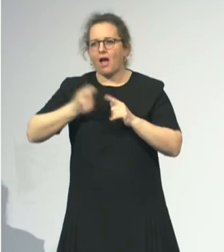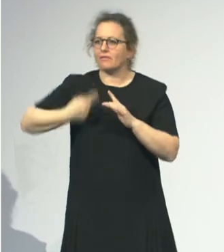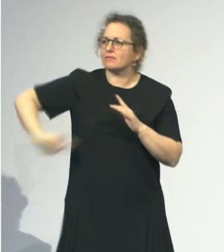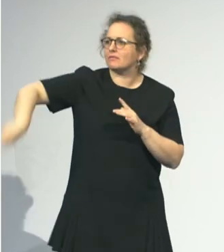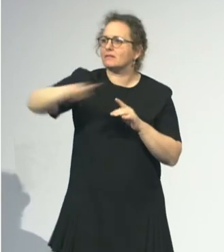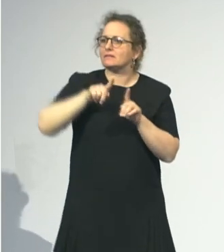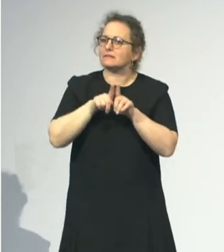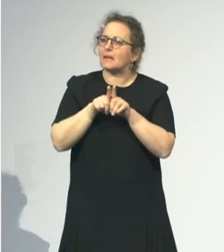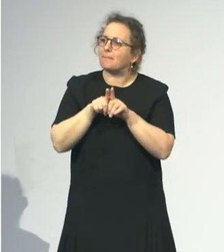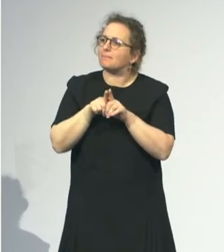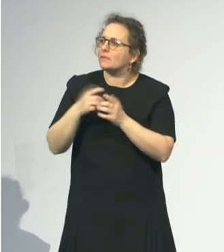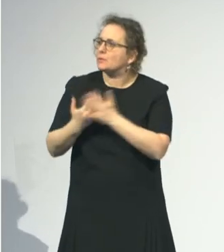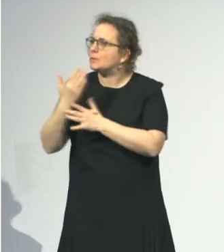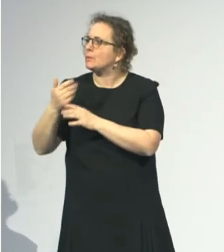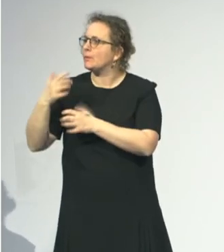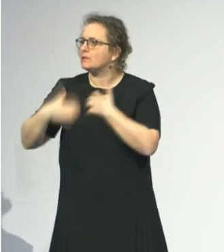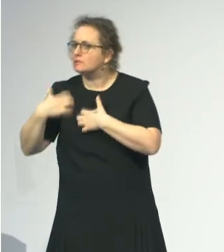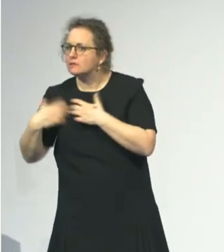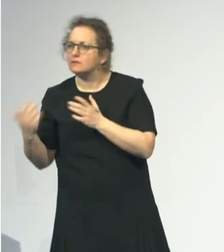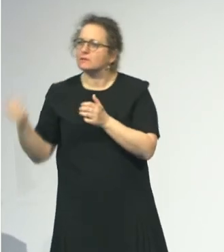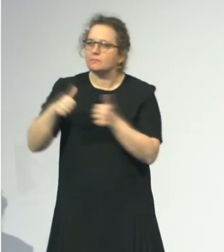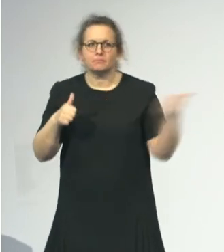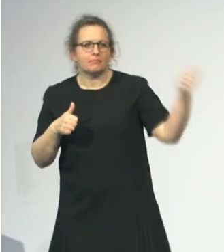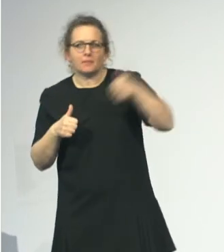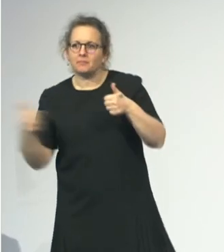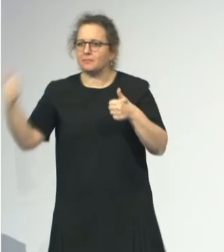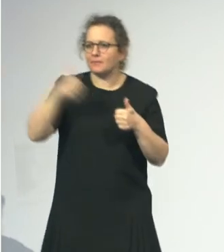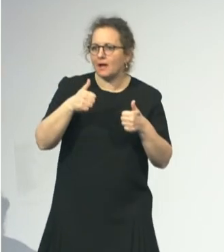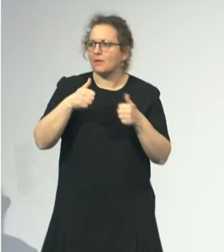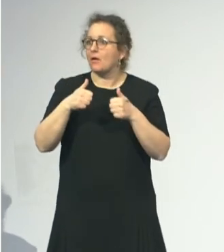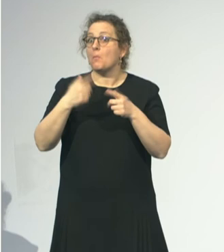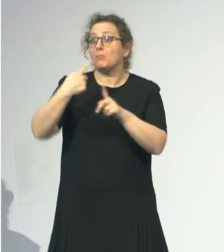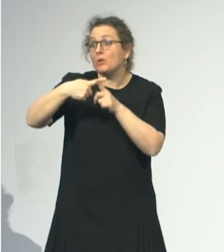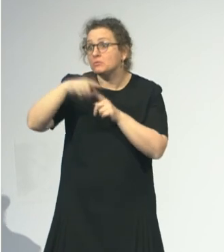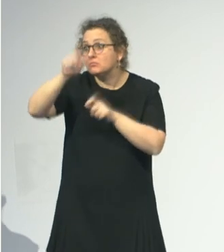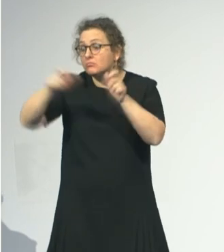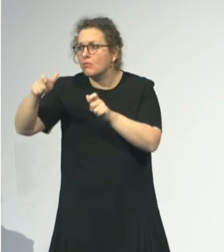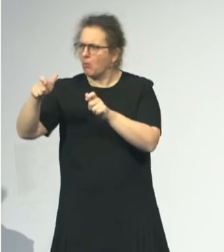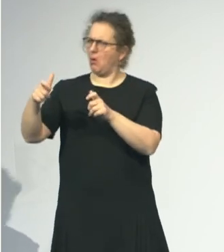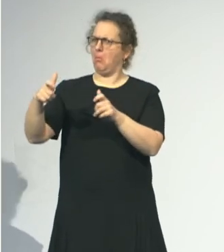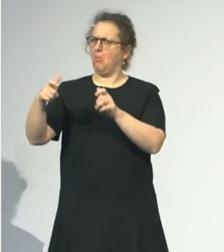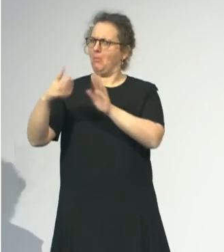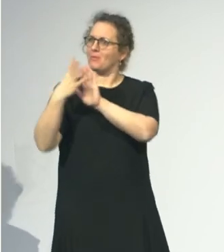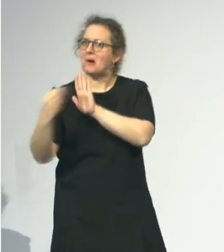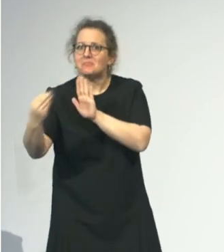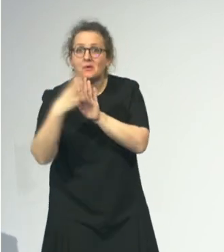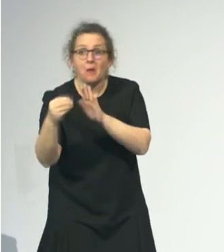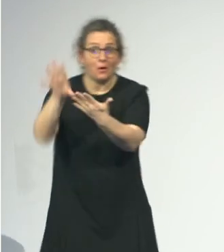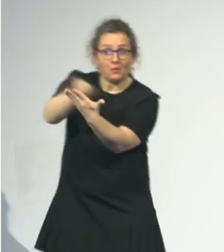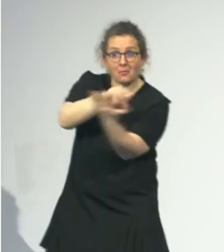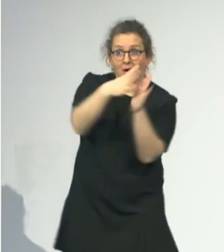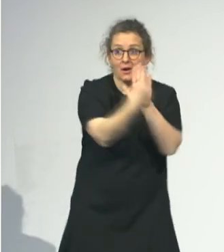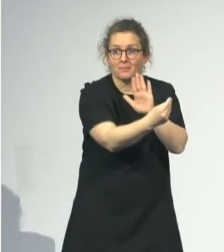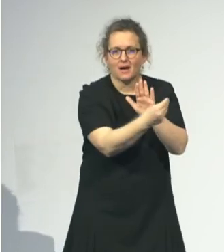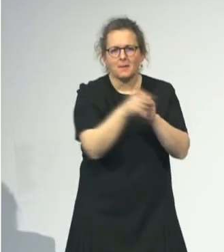being able to do the same? Yeah. So there are many things, and I always thinking how